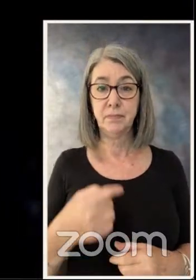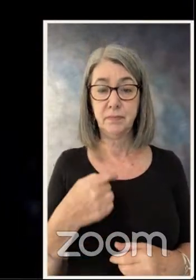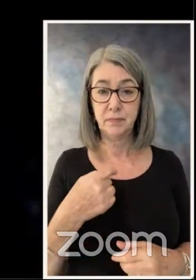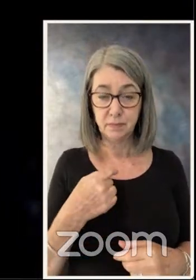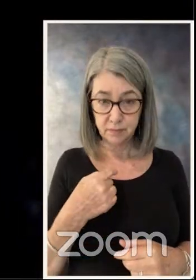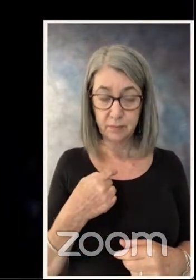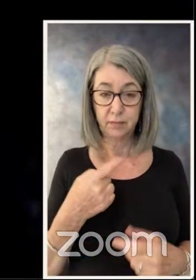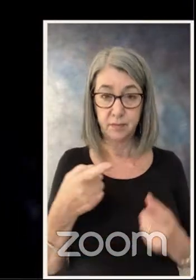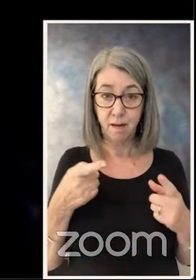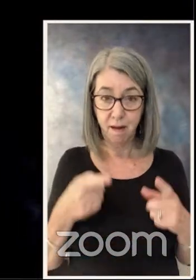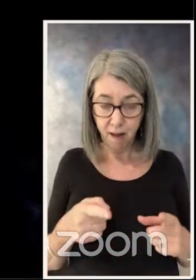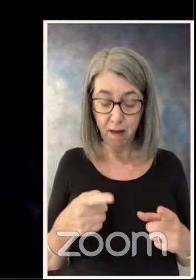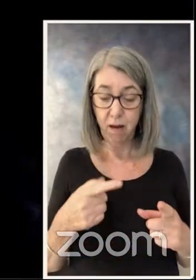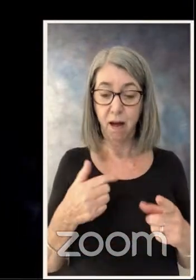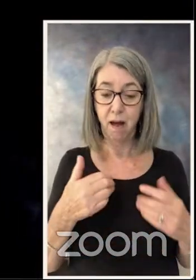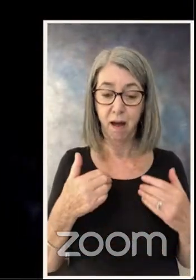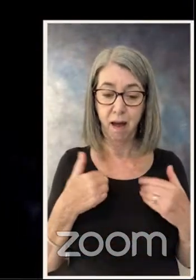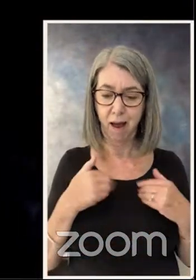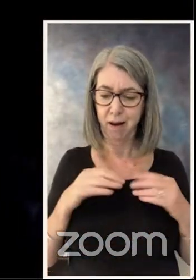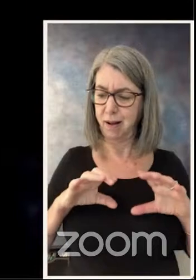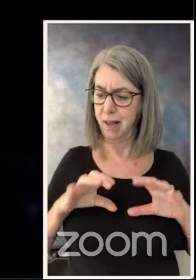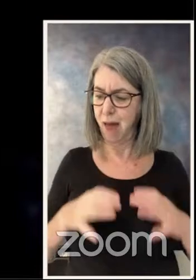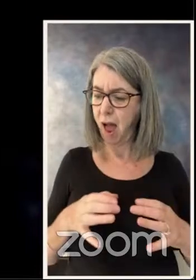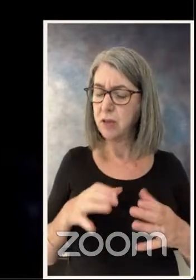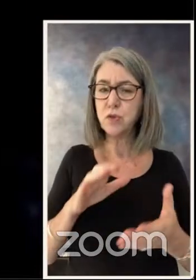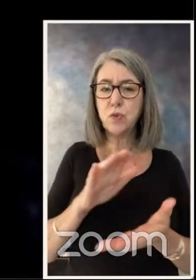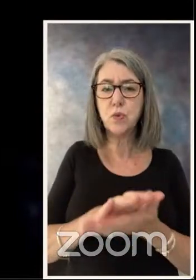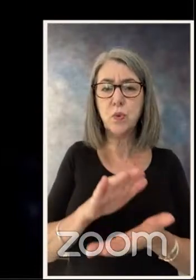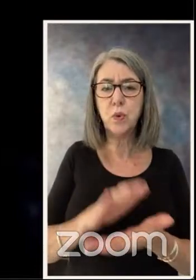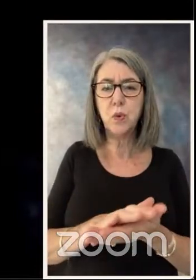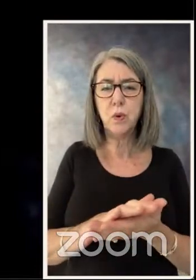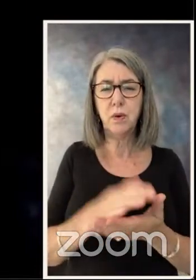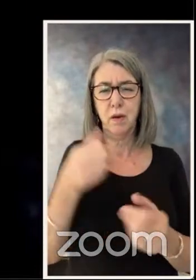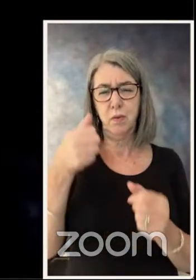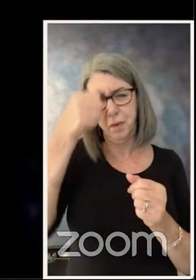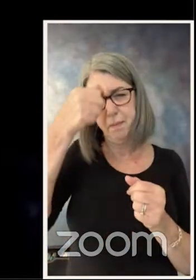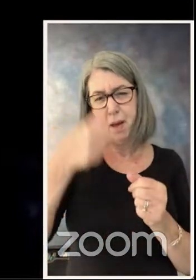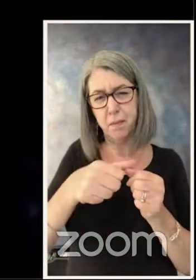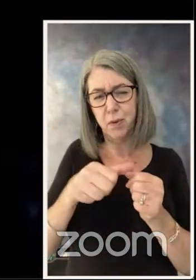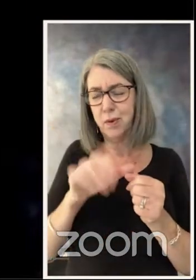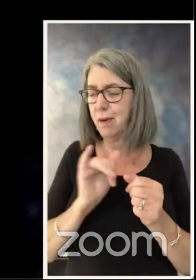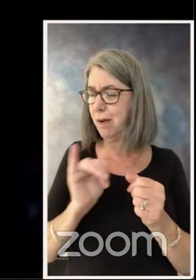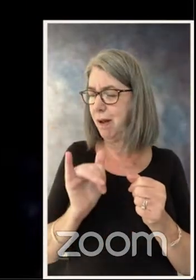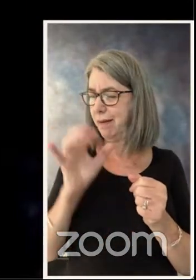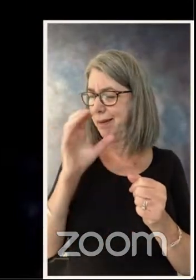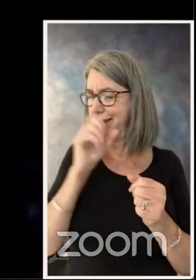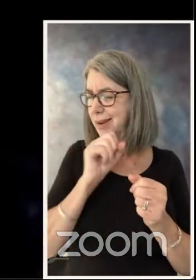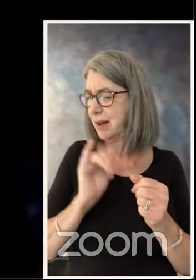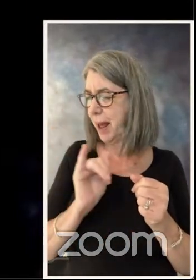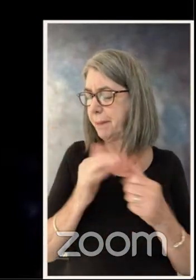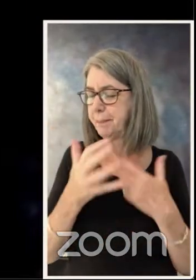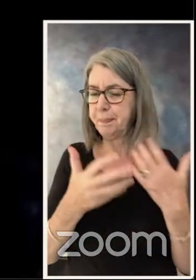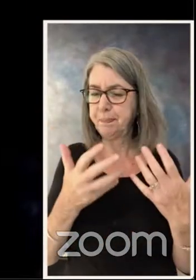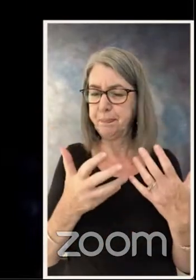I ended up having like this class in school where I remember that I think it was like, I guess like a